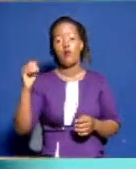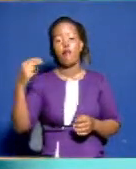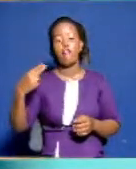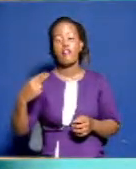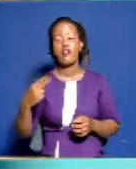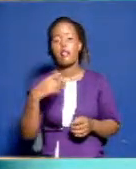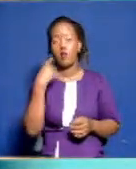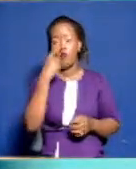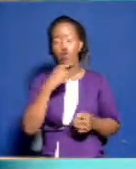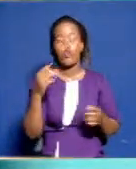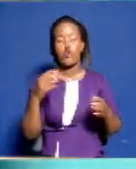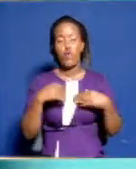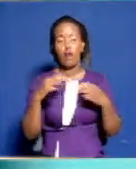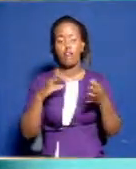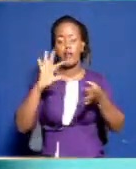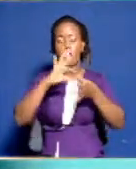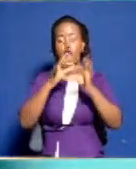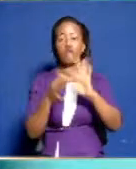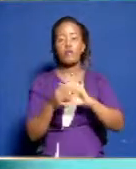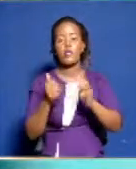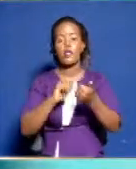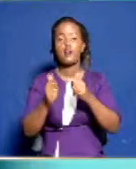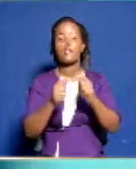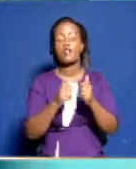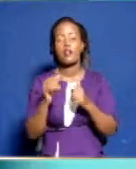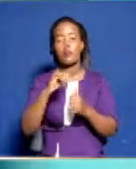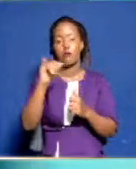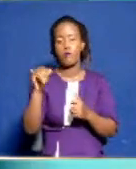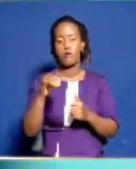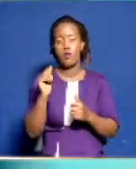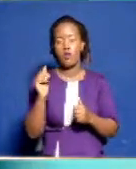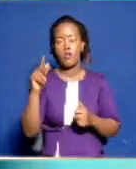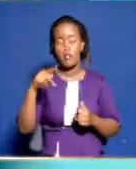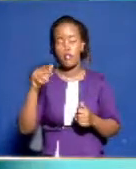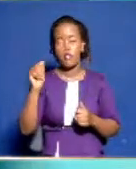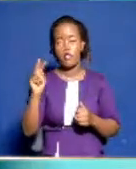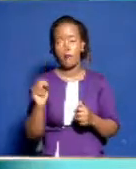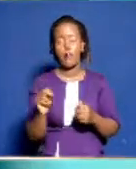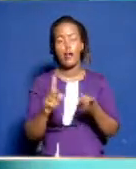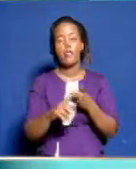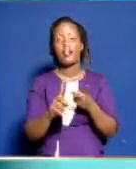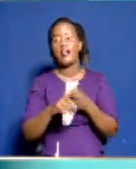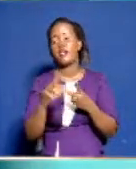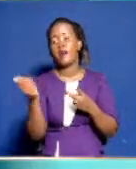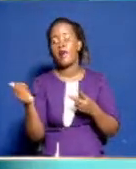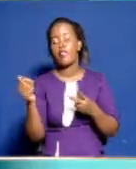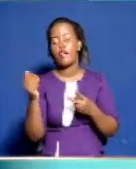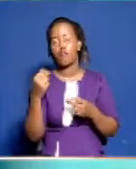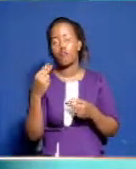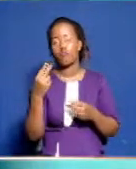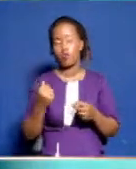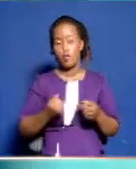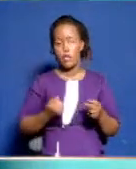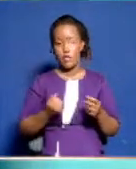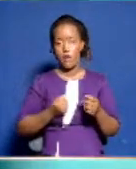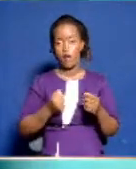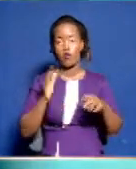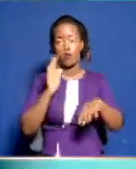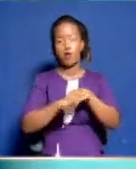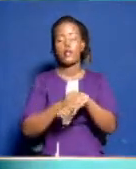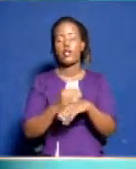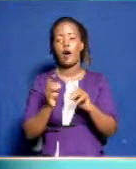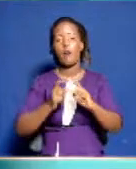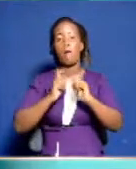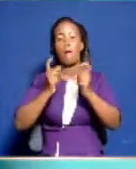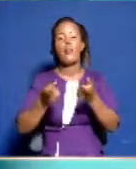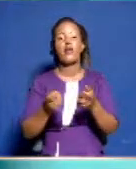debut in this year's Olympic Games in Tokyo, Japan, and Mary Muiruri clinched bronze medals as the 12th edition